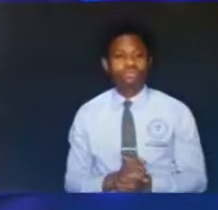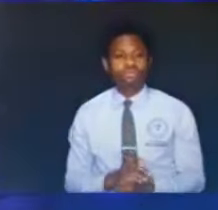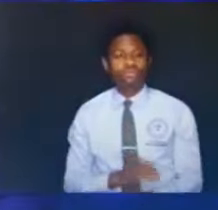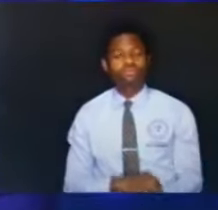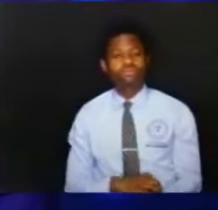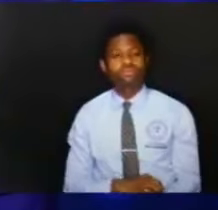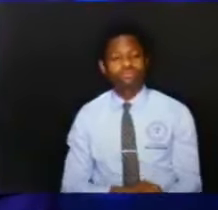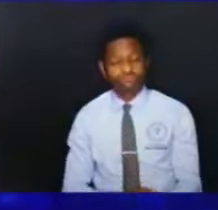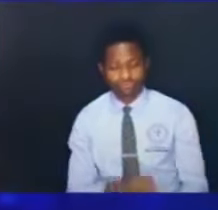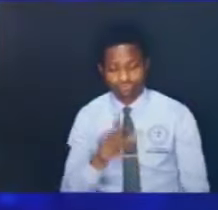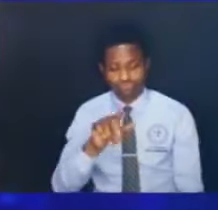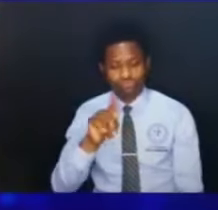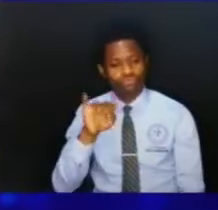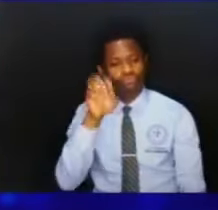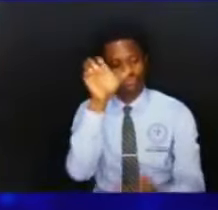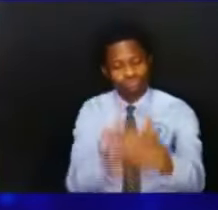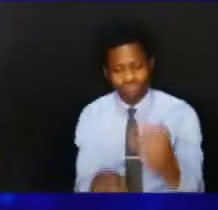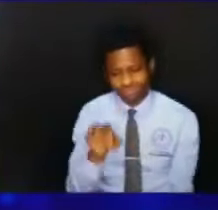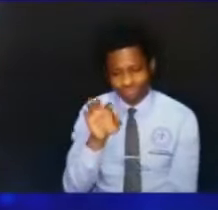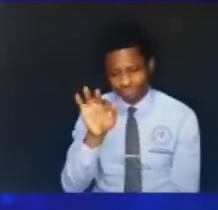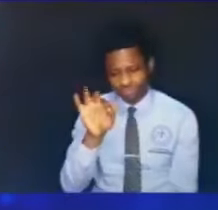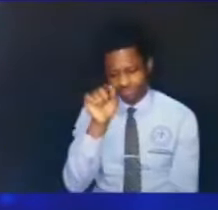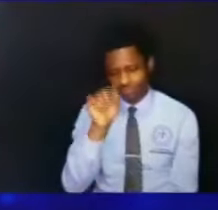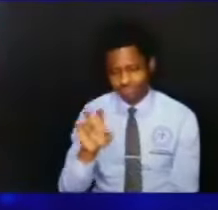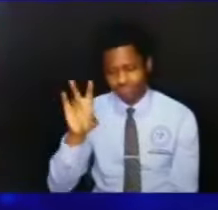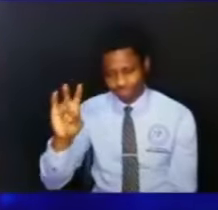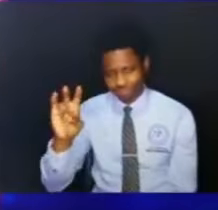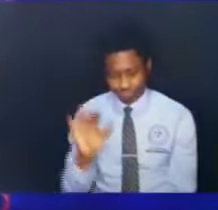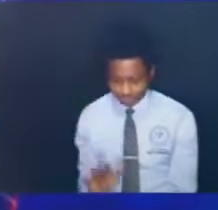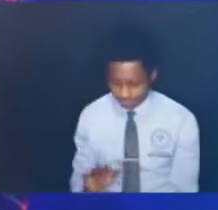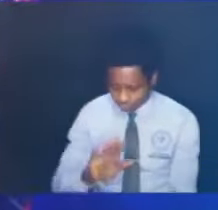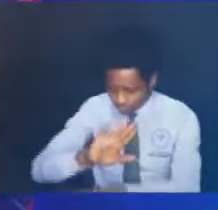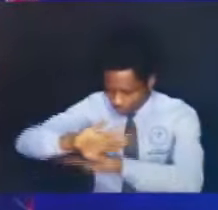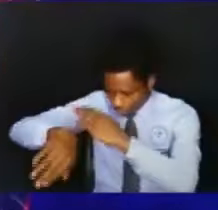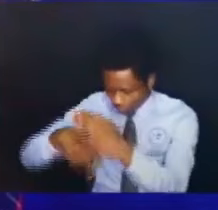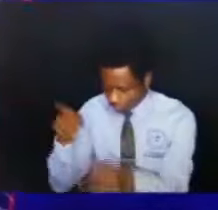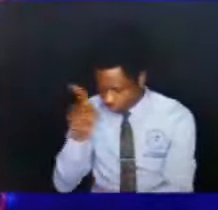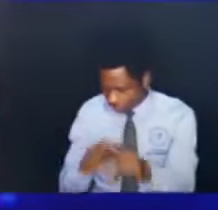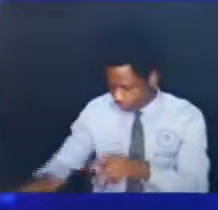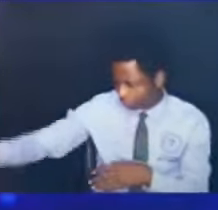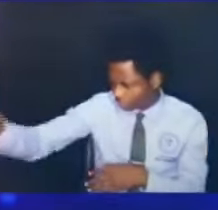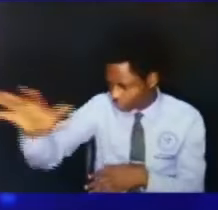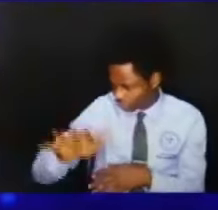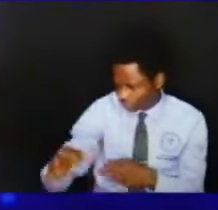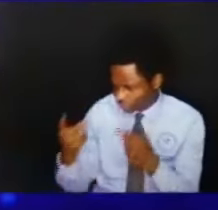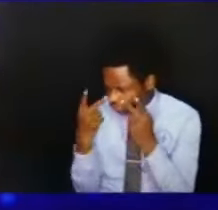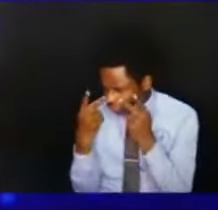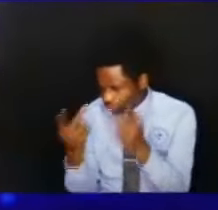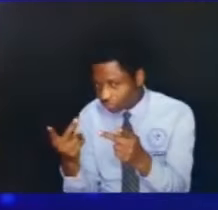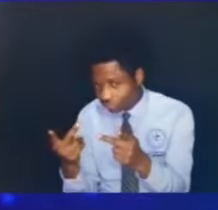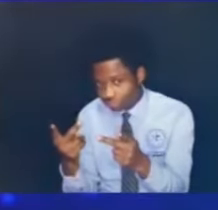seven Luke 19 from 7 all the people saw the this and began to